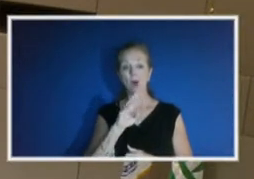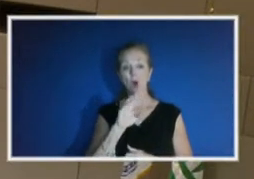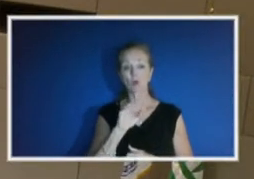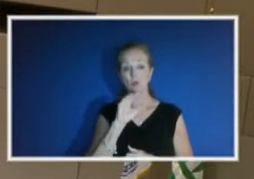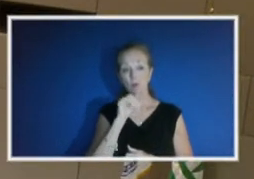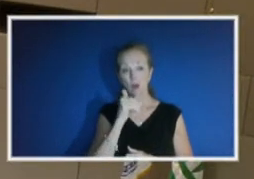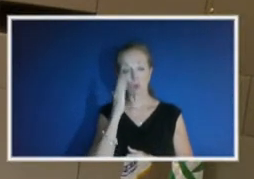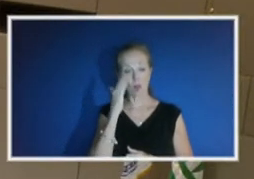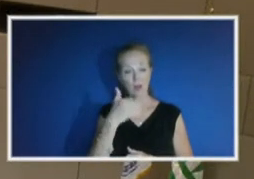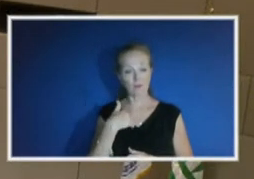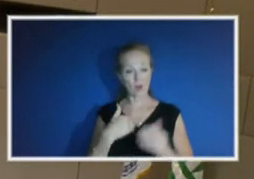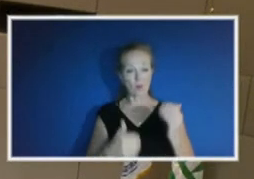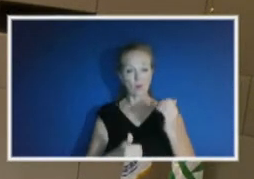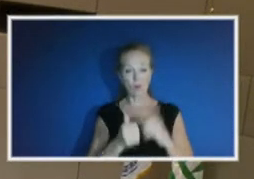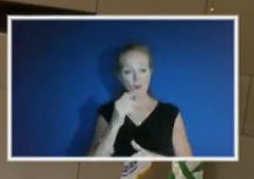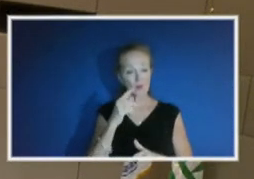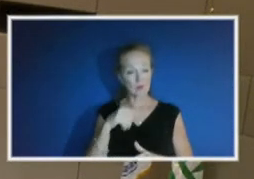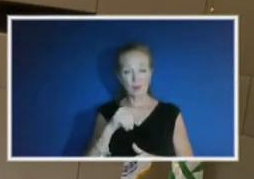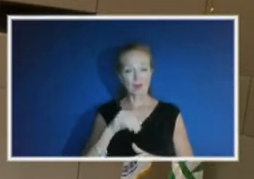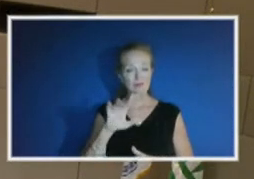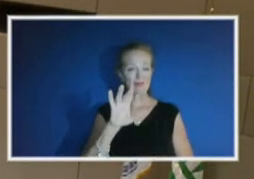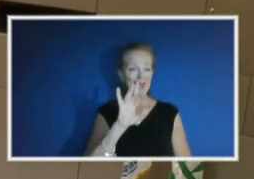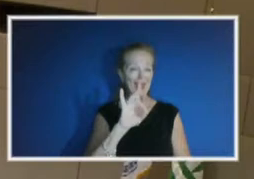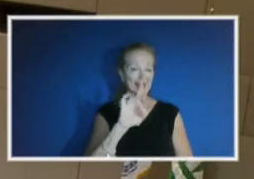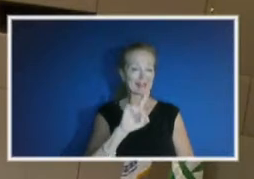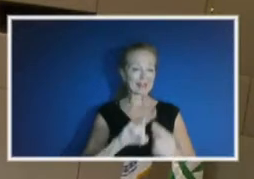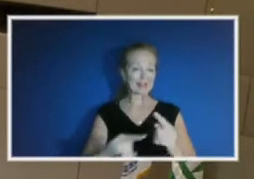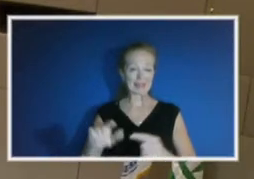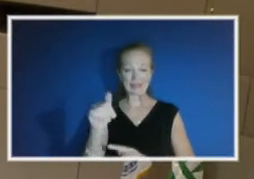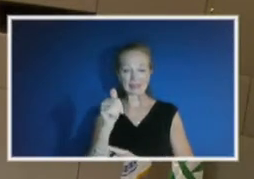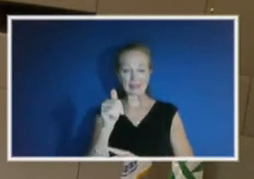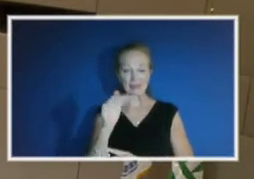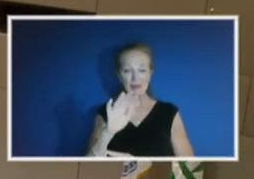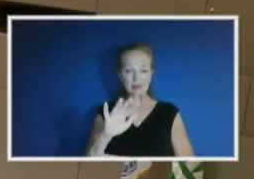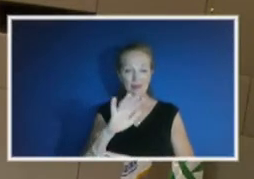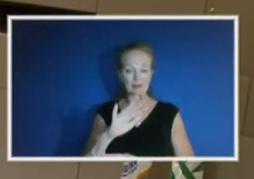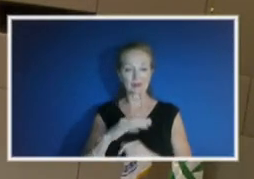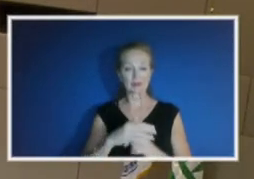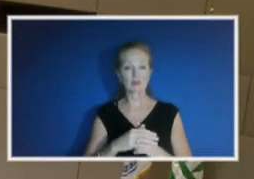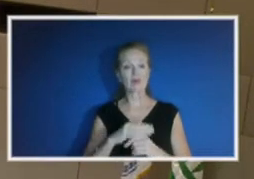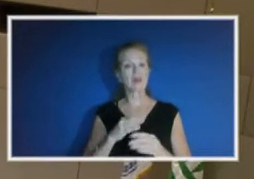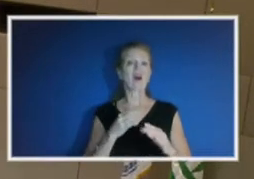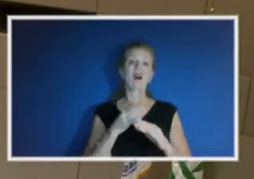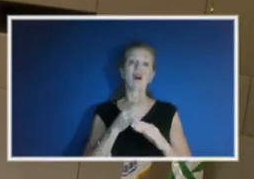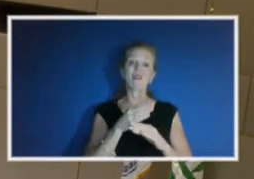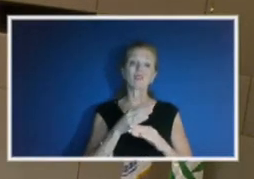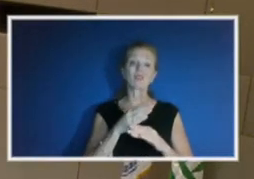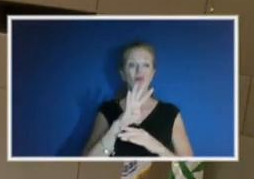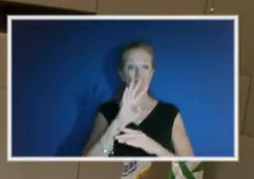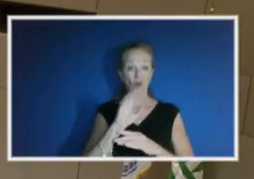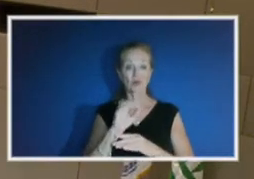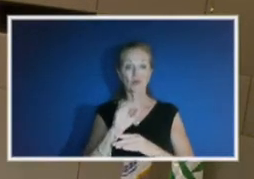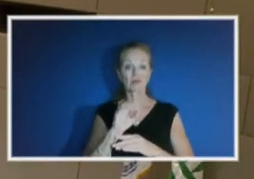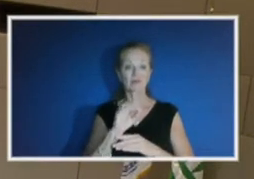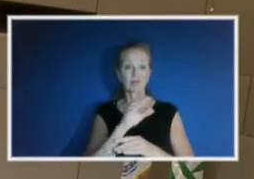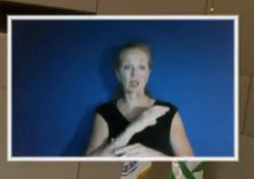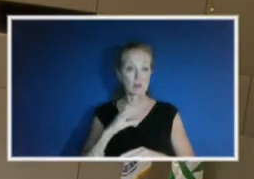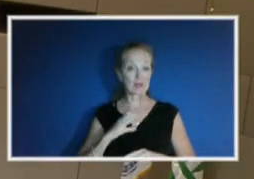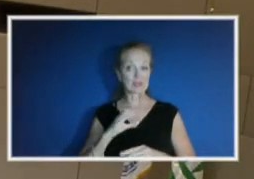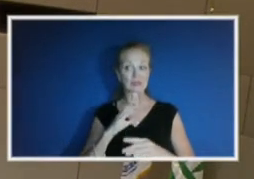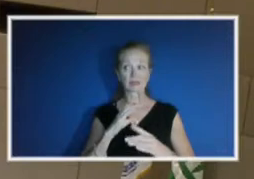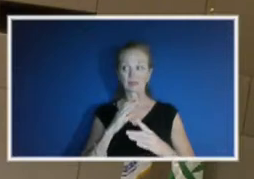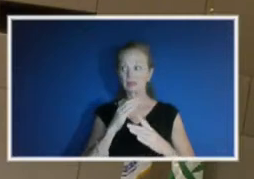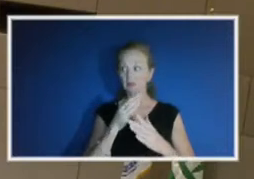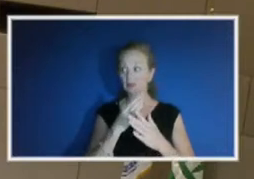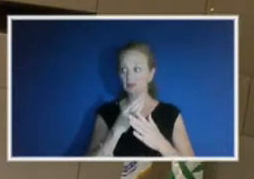you'll have, most of them are about 8 to 10. Mm-hmm. So we have over 40 or so committees. Some people have even more. But if you're on